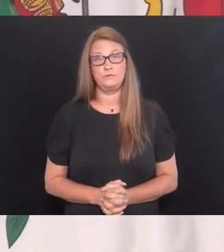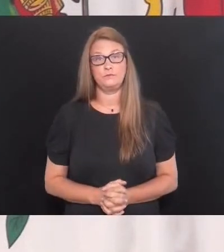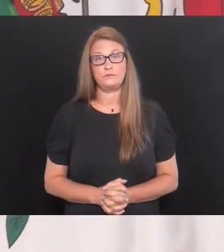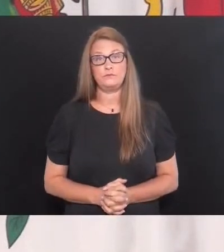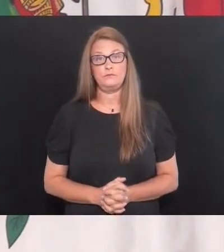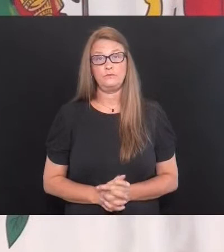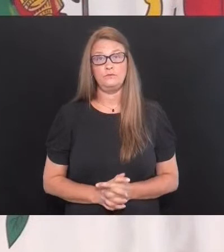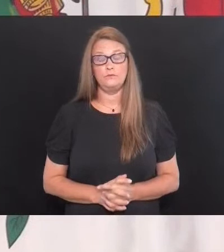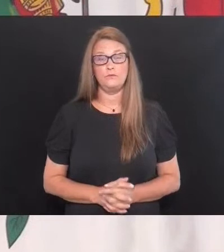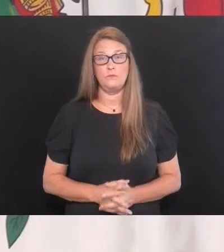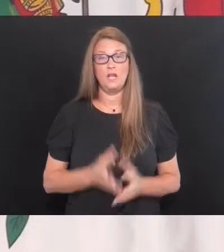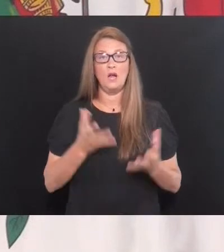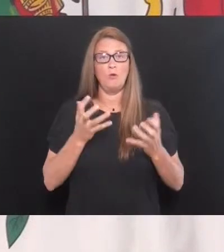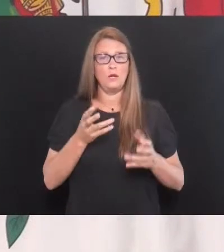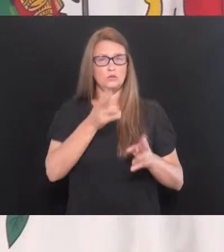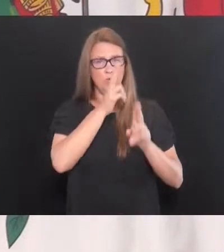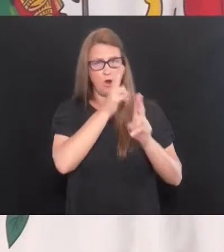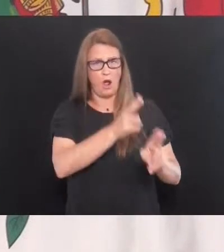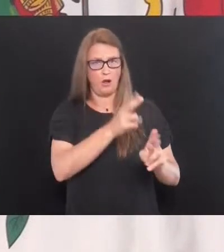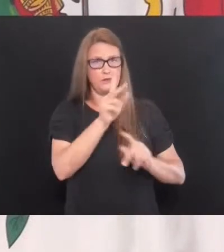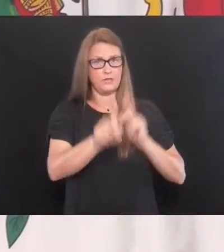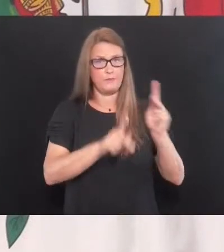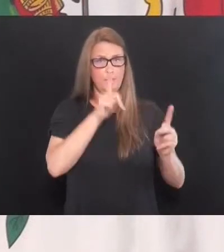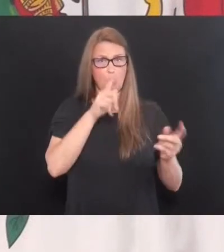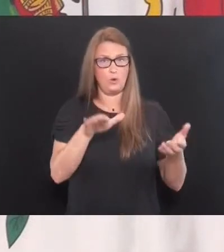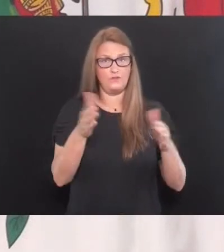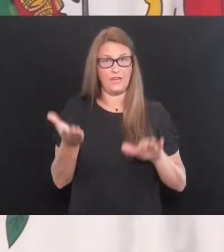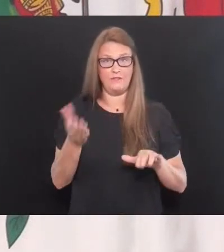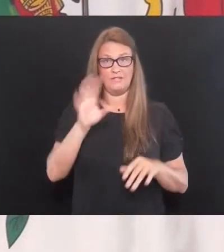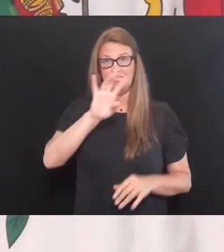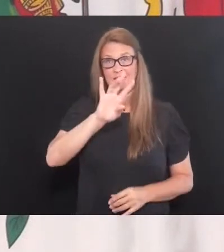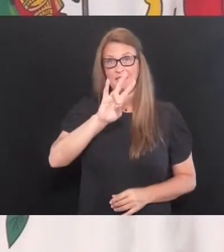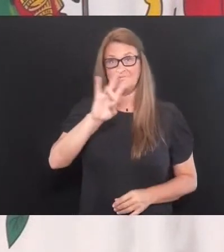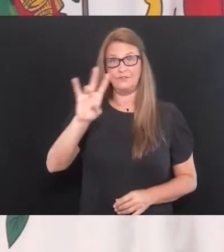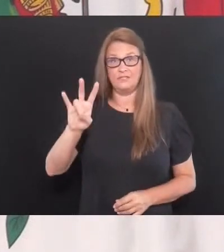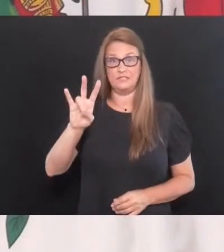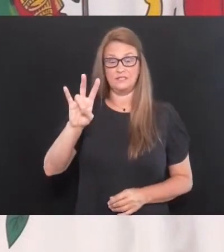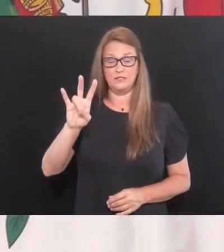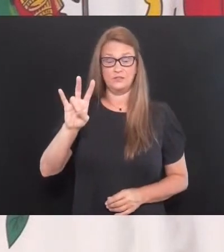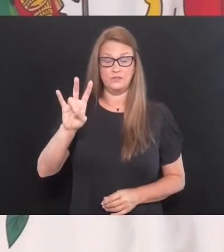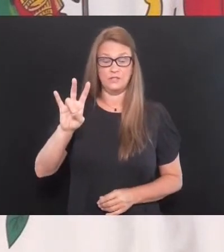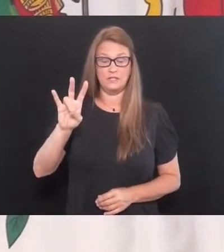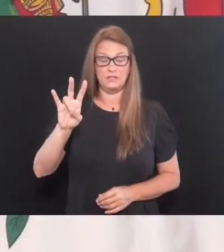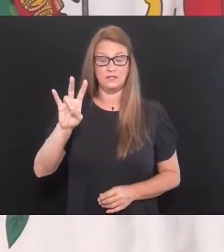me in honoring these great people that we've lost. But a 77-year-old is our